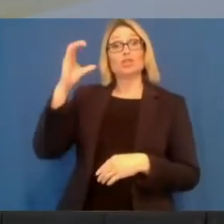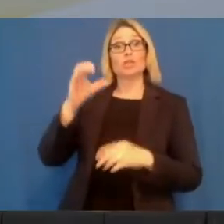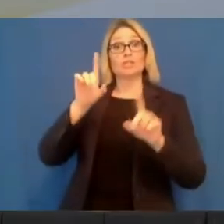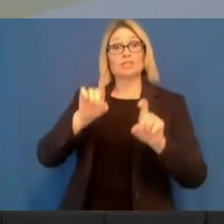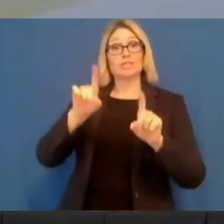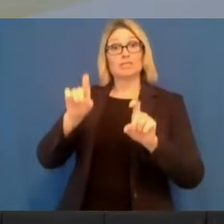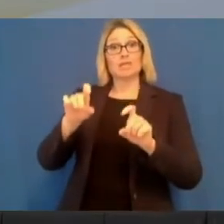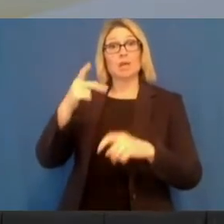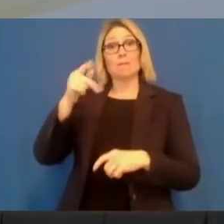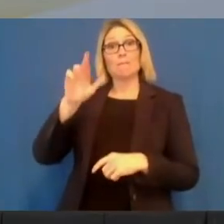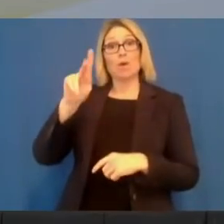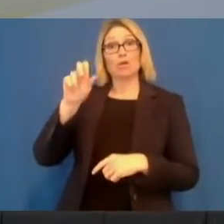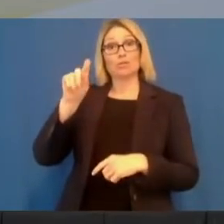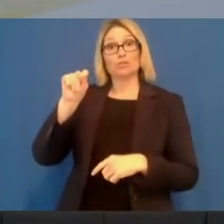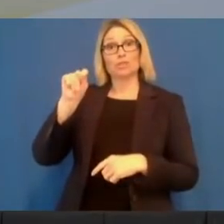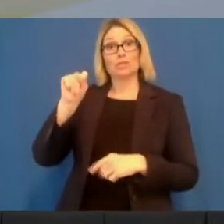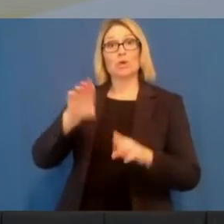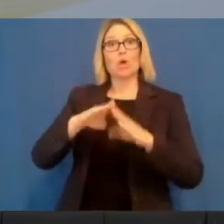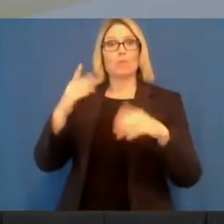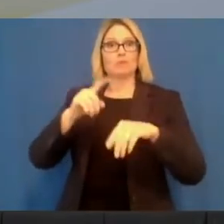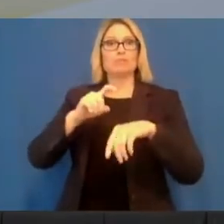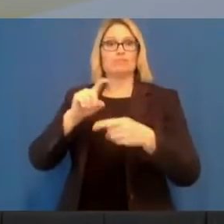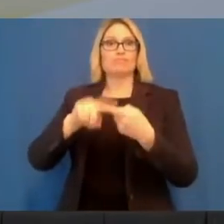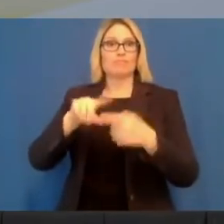on Park Street is open until 8 p.m.